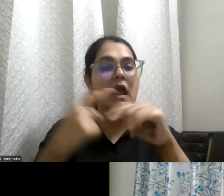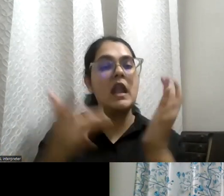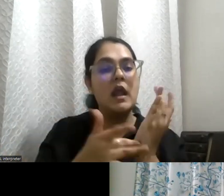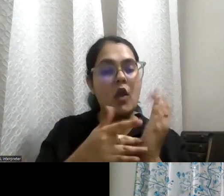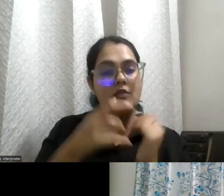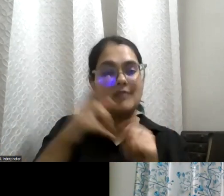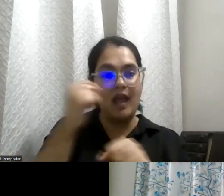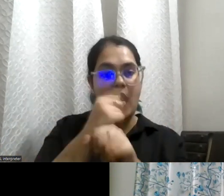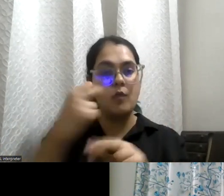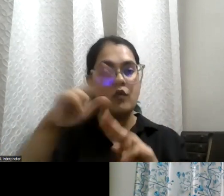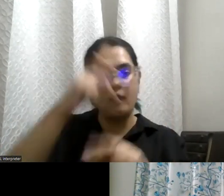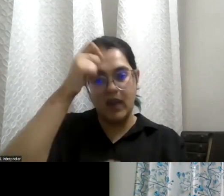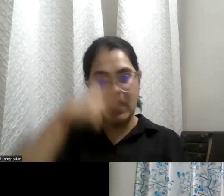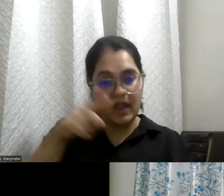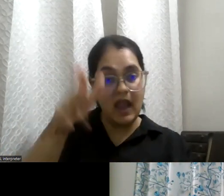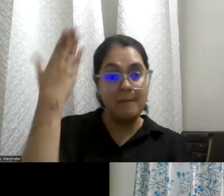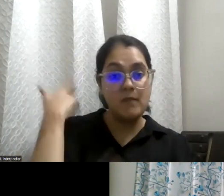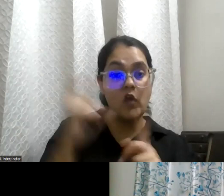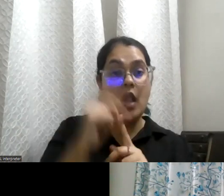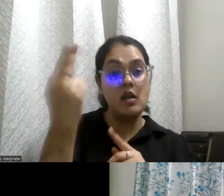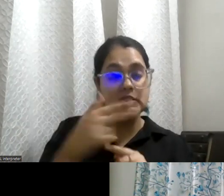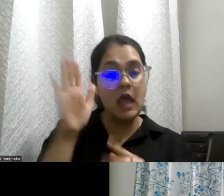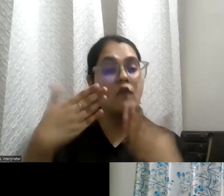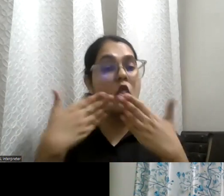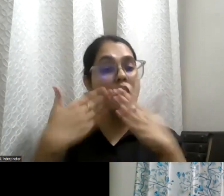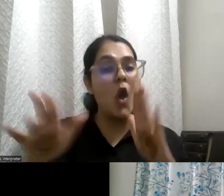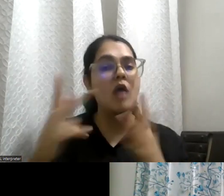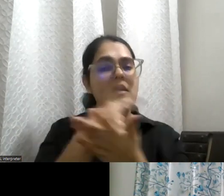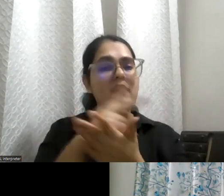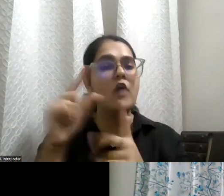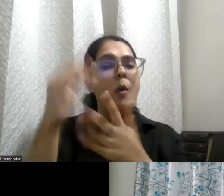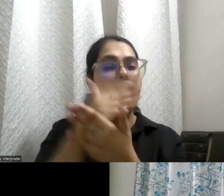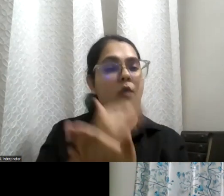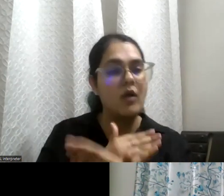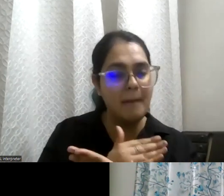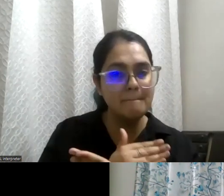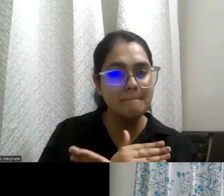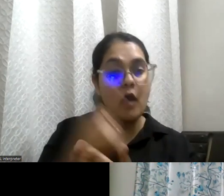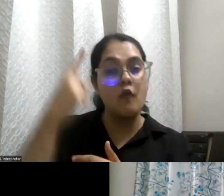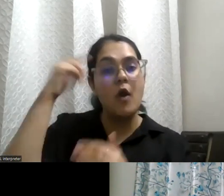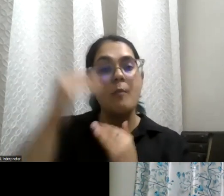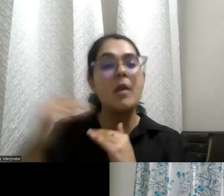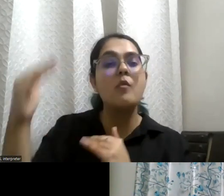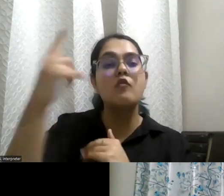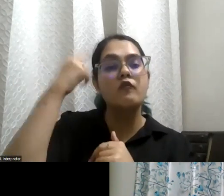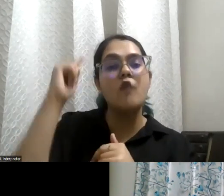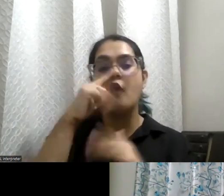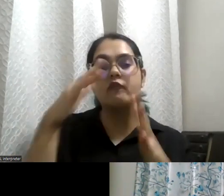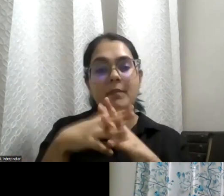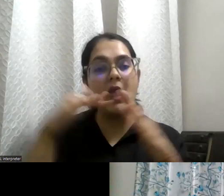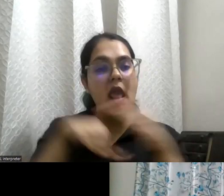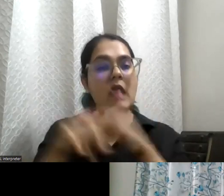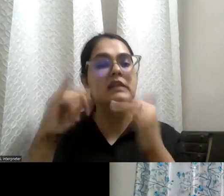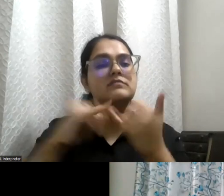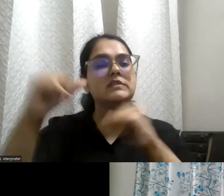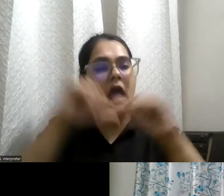India, where he designed and launched various programs in the area of promotion of women in science,